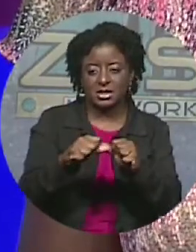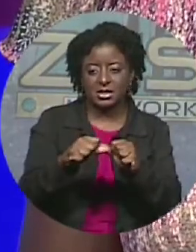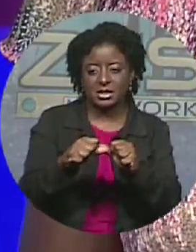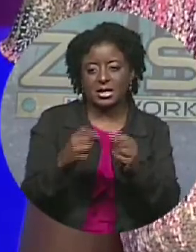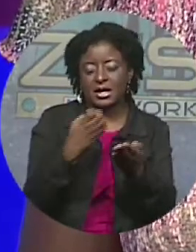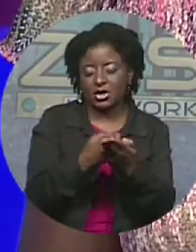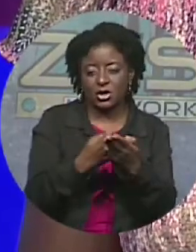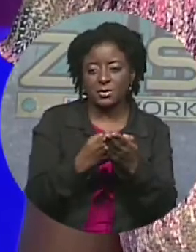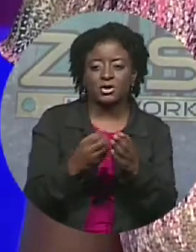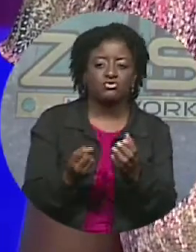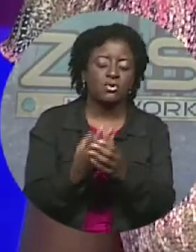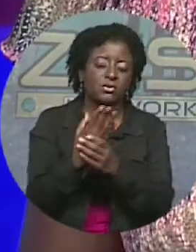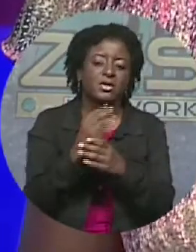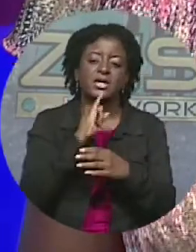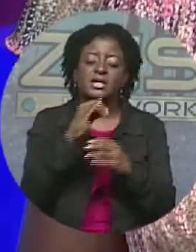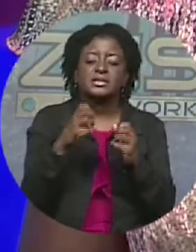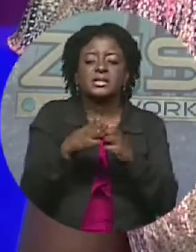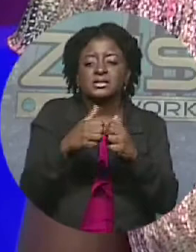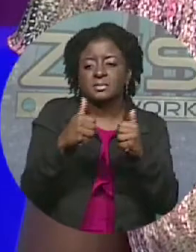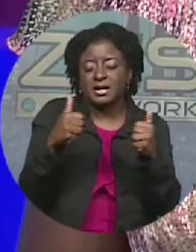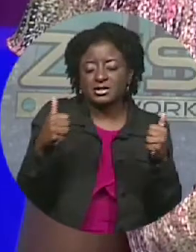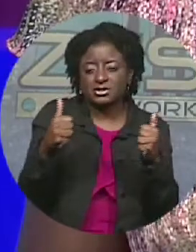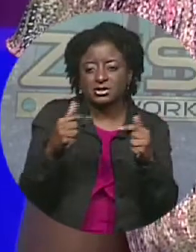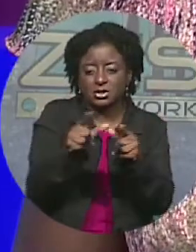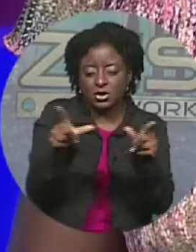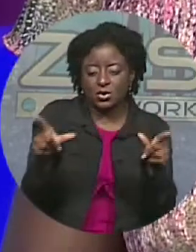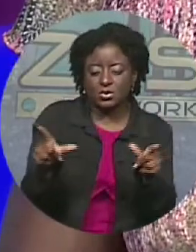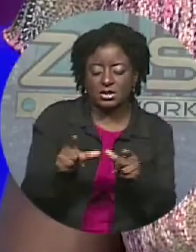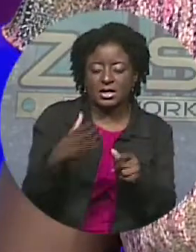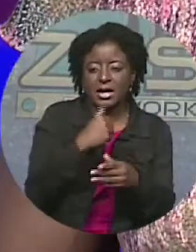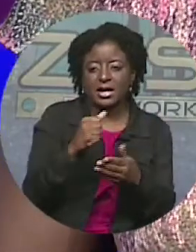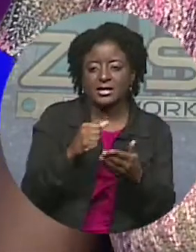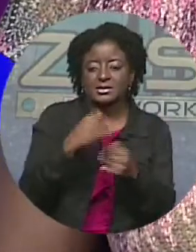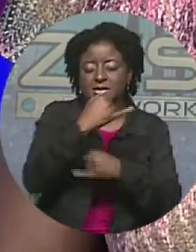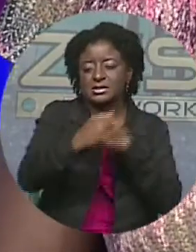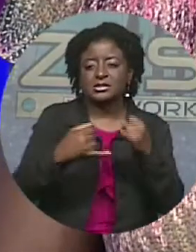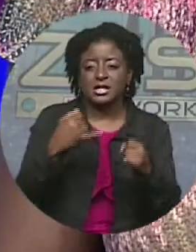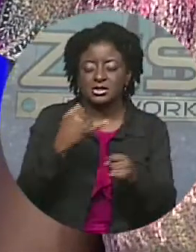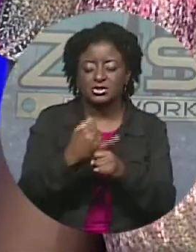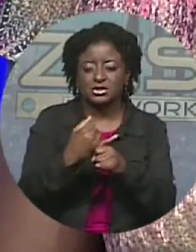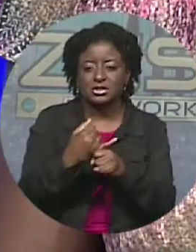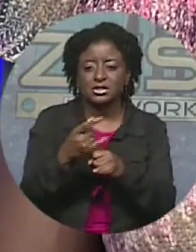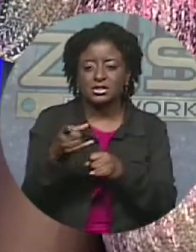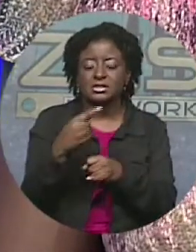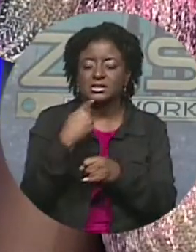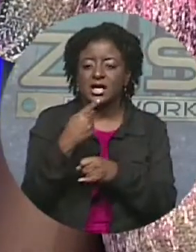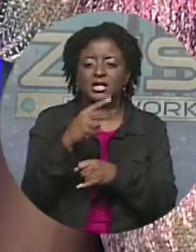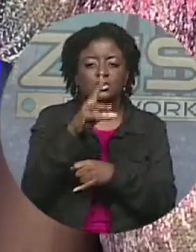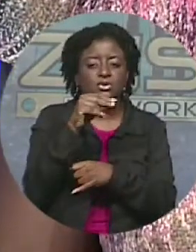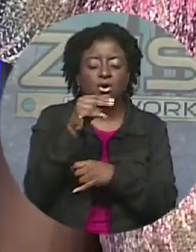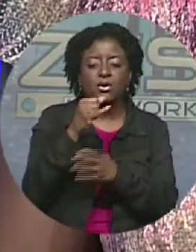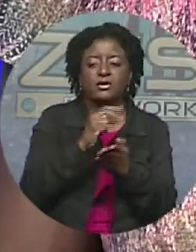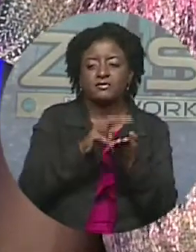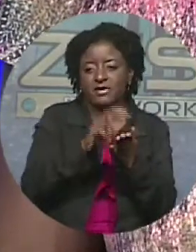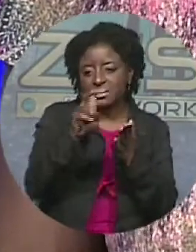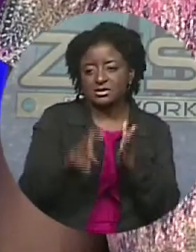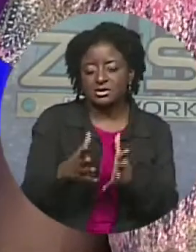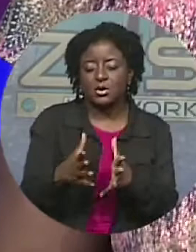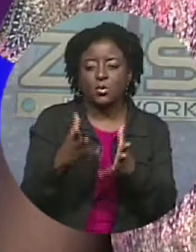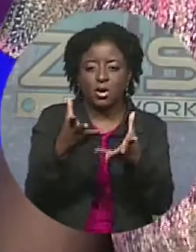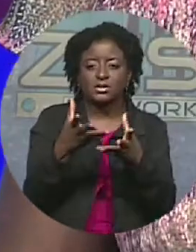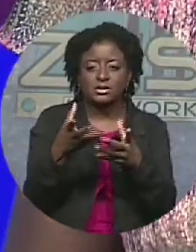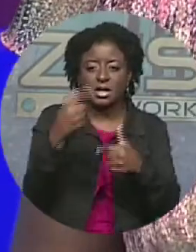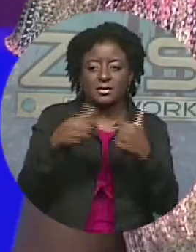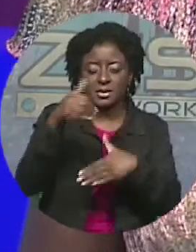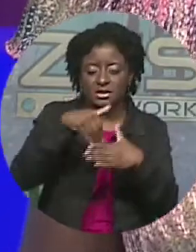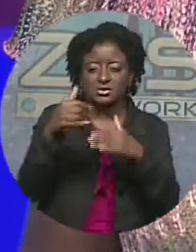both locally and internationally. He added that no investor wants to come into an economy that's constantly challenged by large